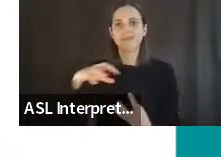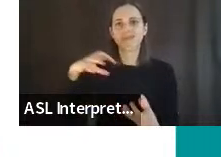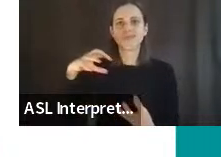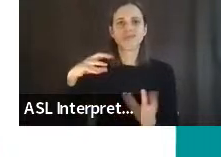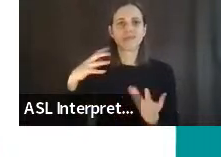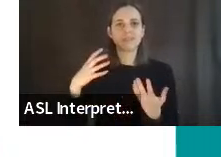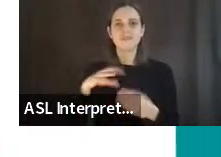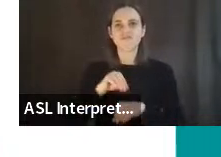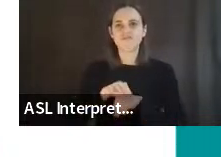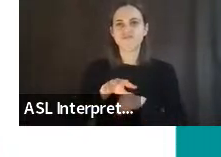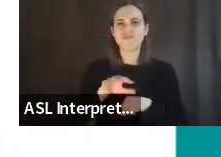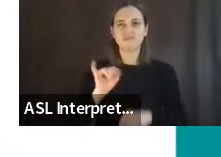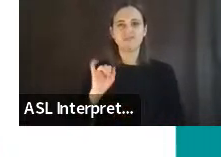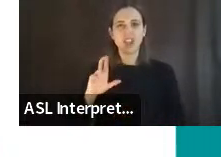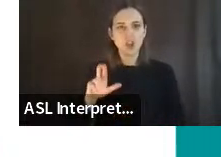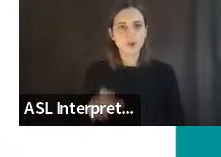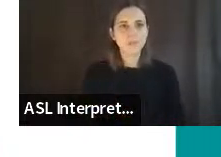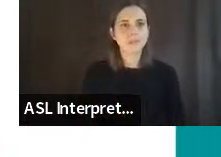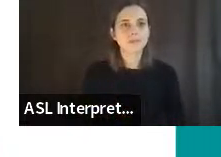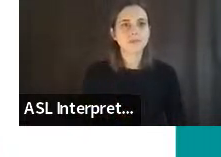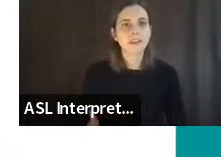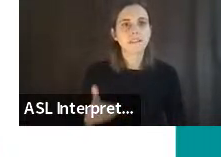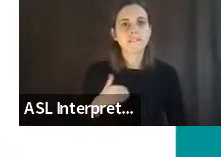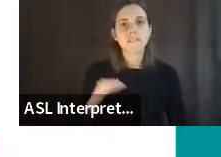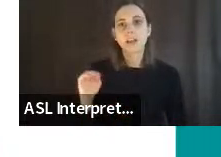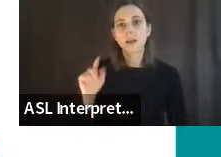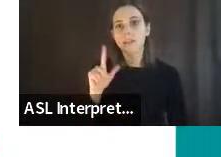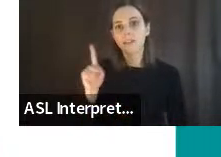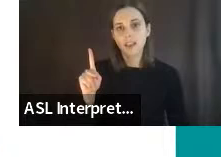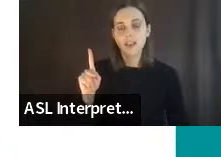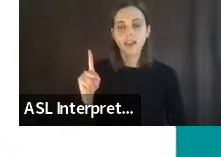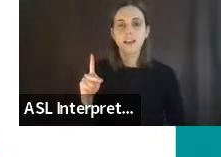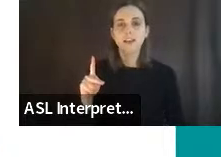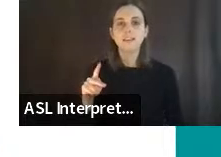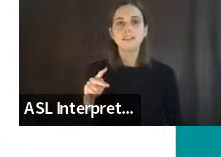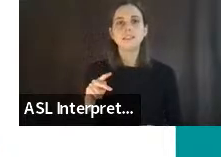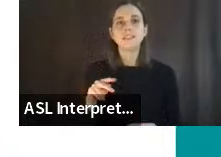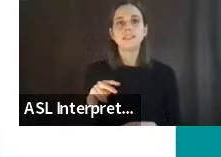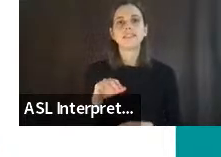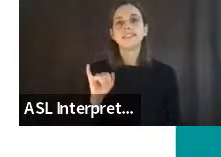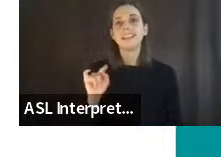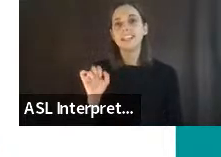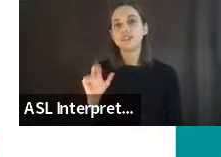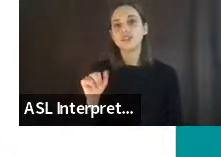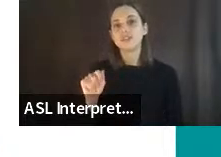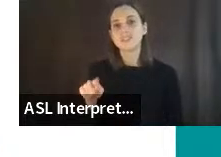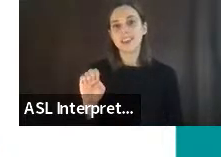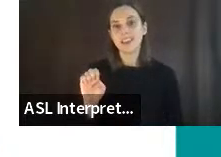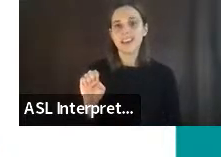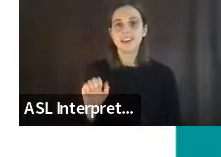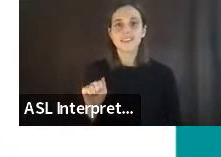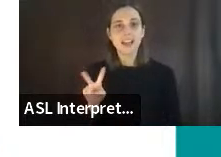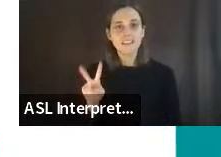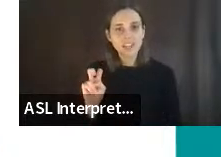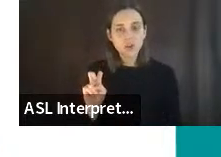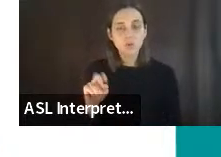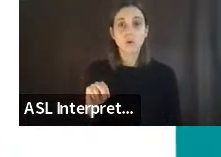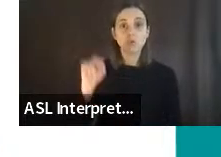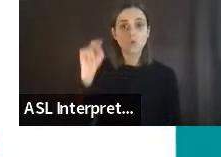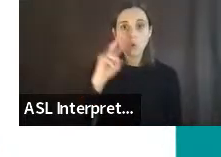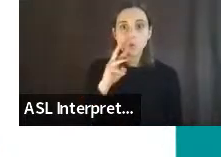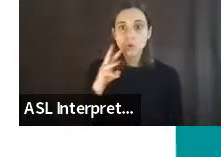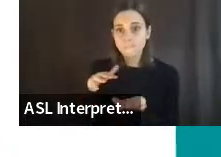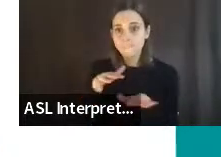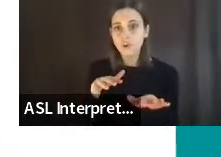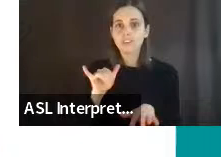got MLK, Interstate Avenue, south of the river. You got Main Street, north of the river, that are kind of being used as